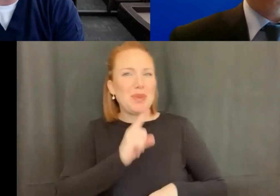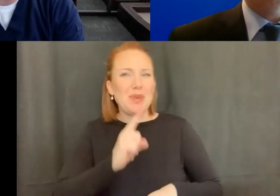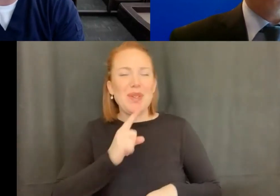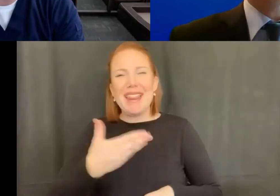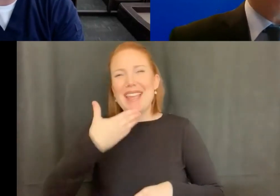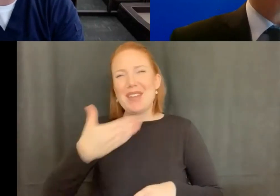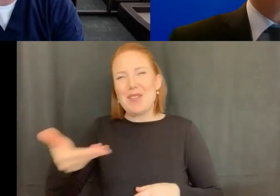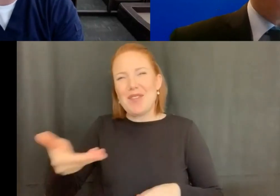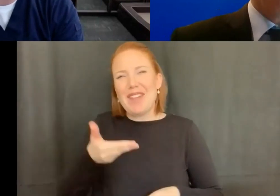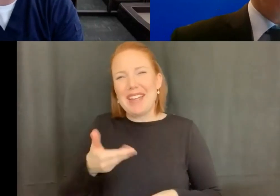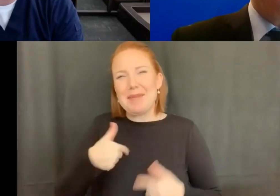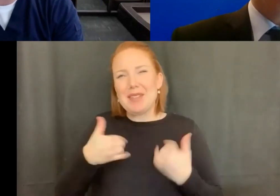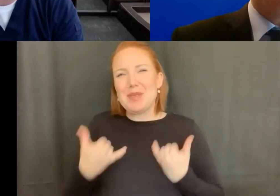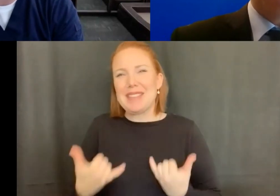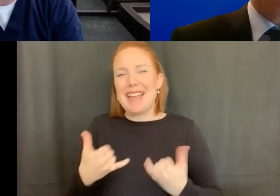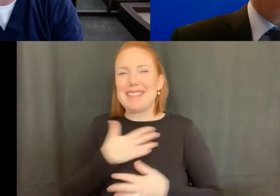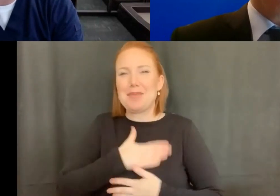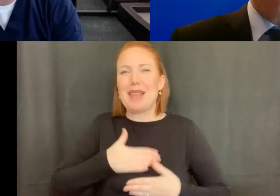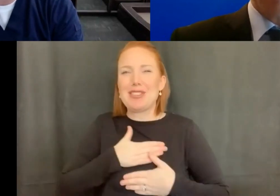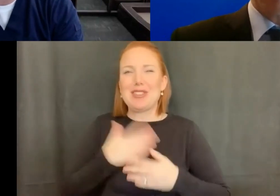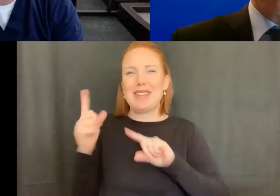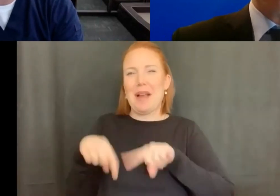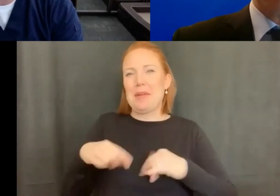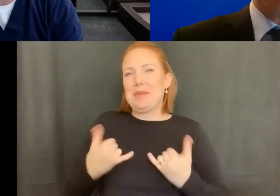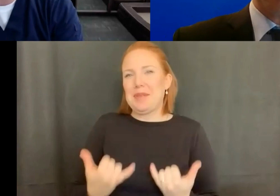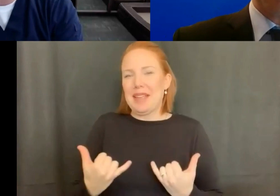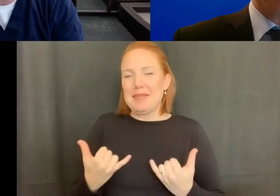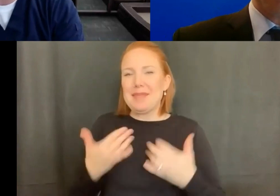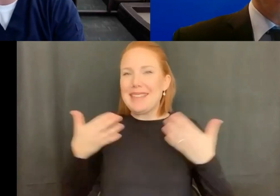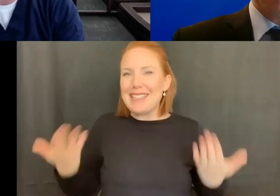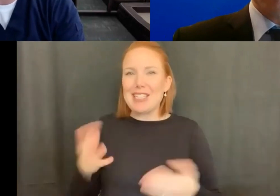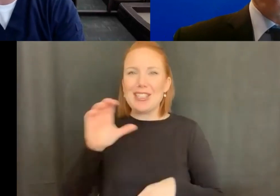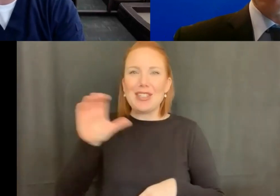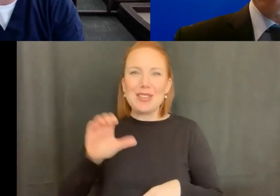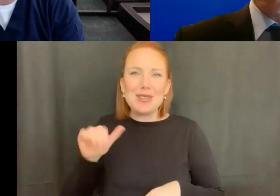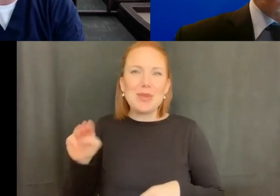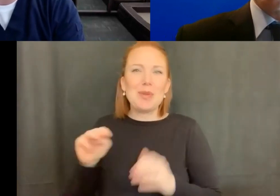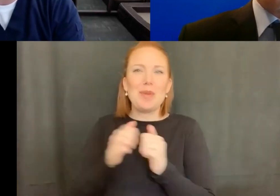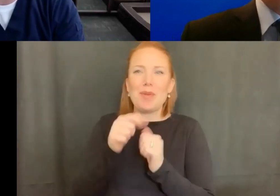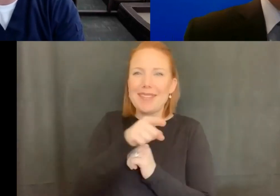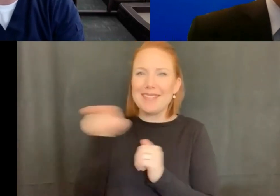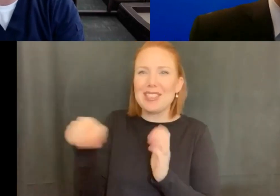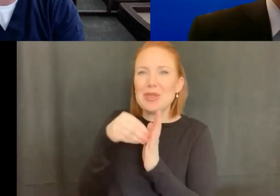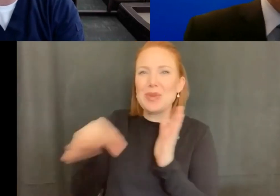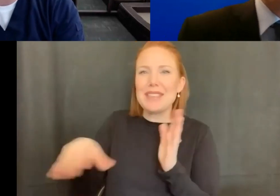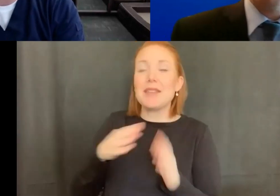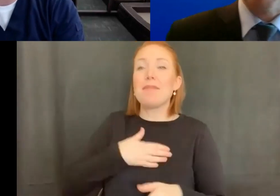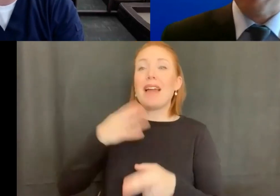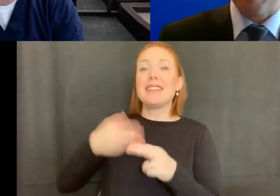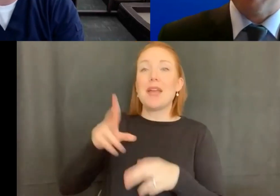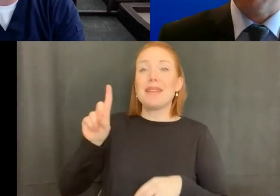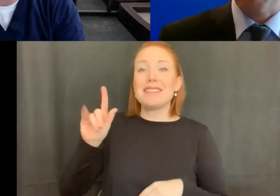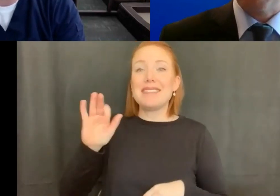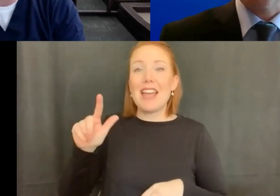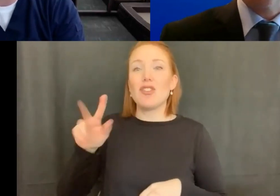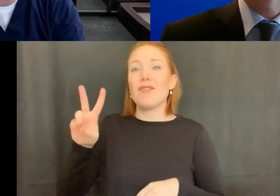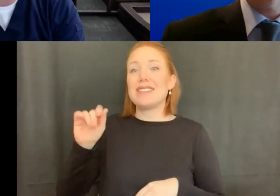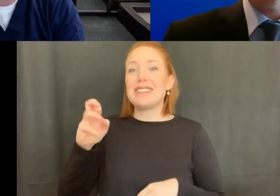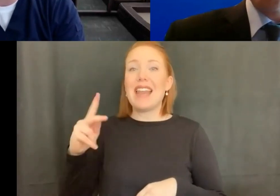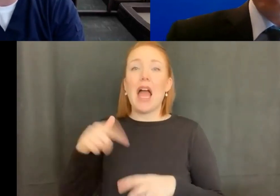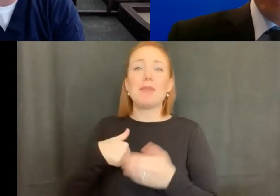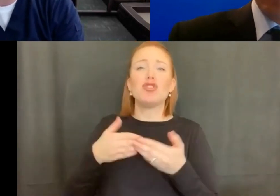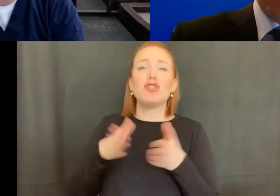inviting me, Danny. It's a pleasure to be on here with you and all the students. My name is Daniel Vacendak. I'm a general dentist